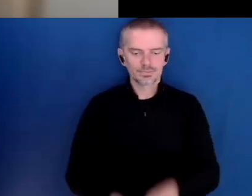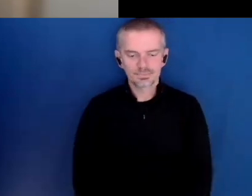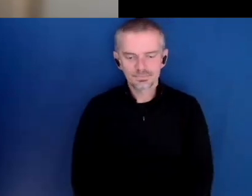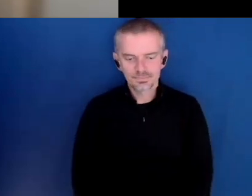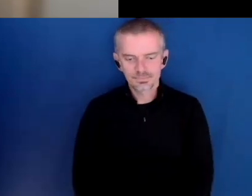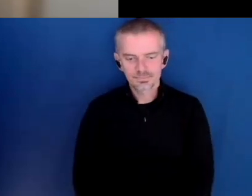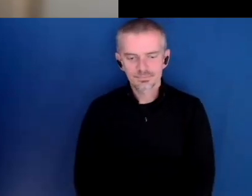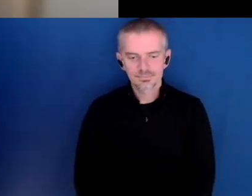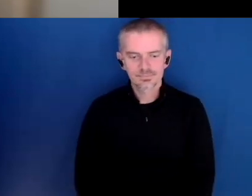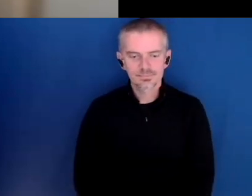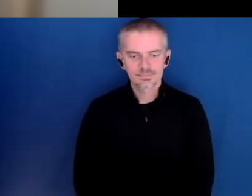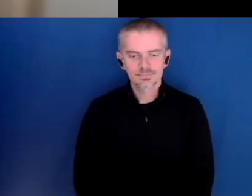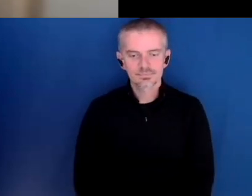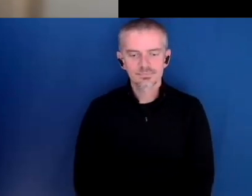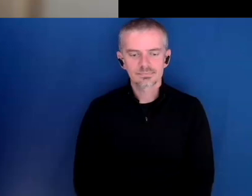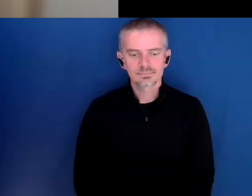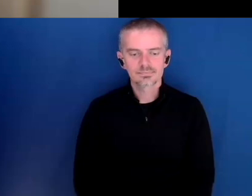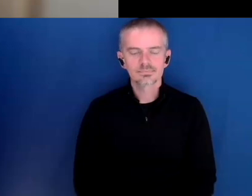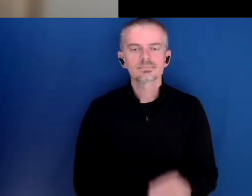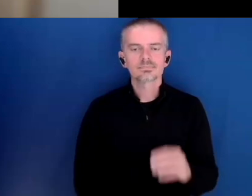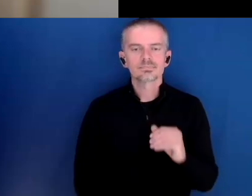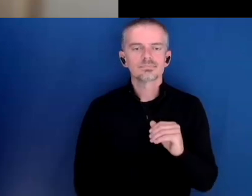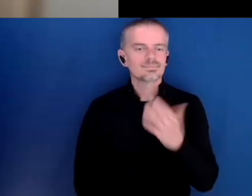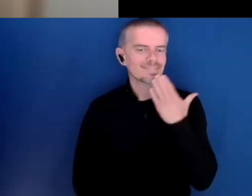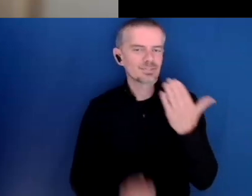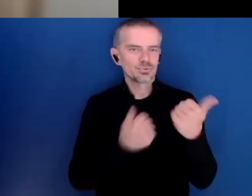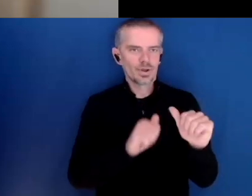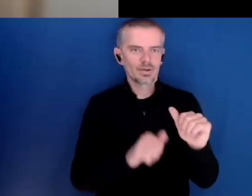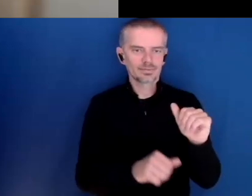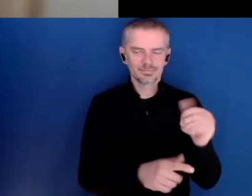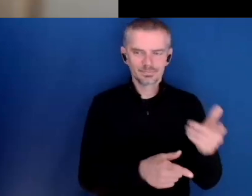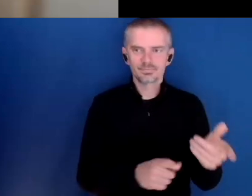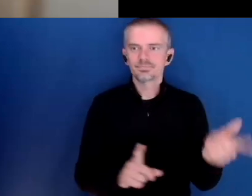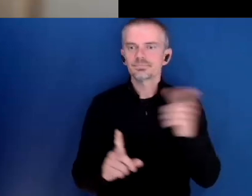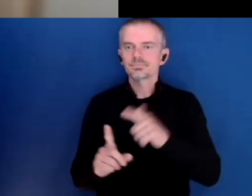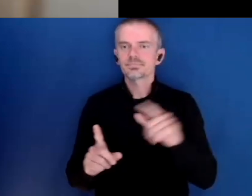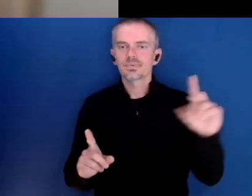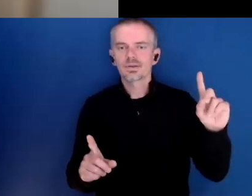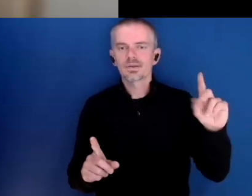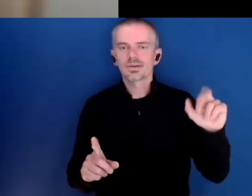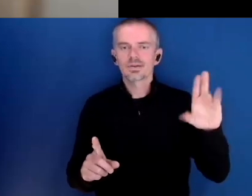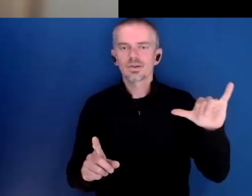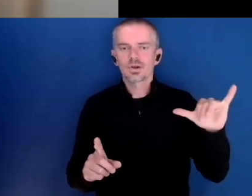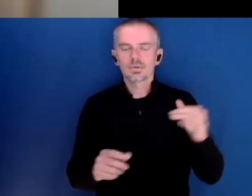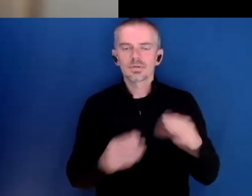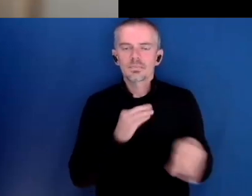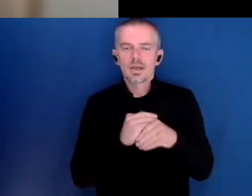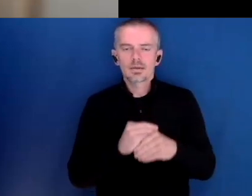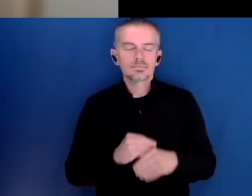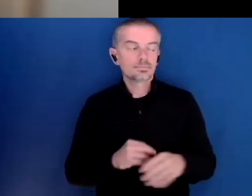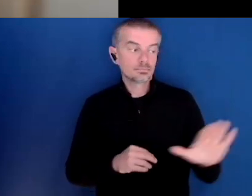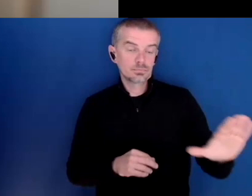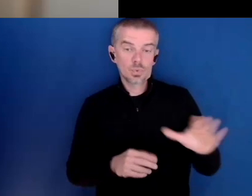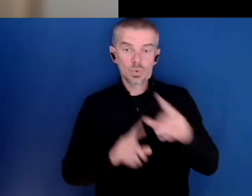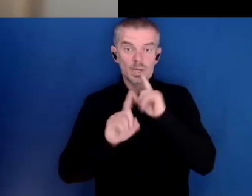Thanks for taking a crack at it, Trinity. Yeah. Do you mind if I add something? Trinity's answer